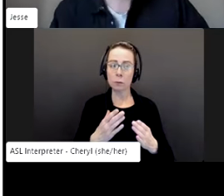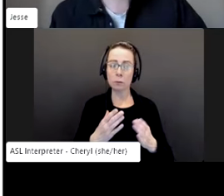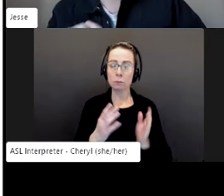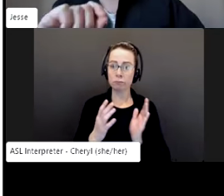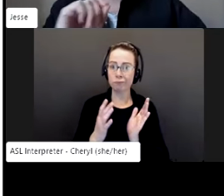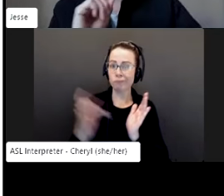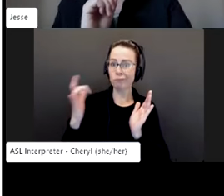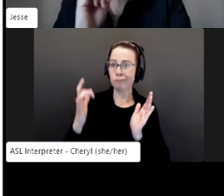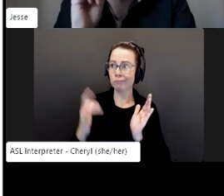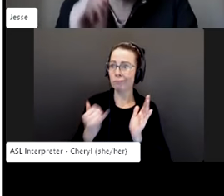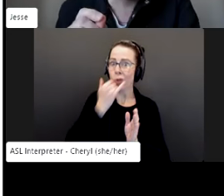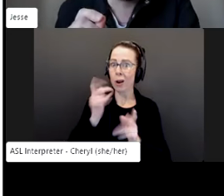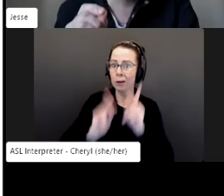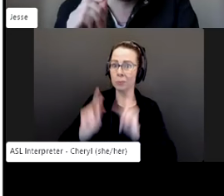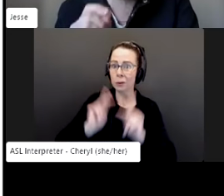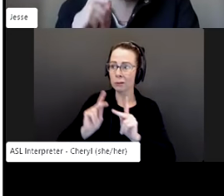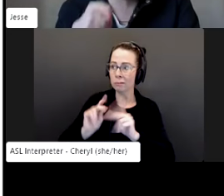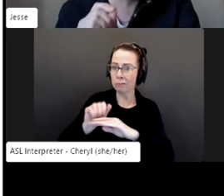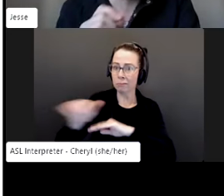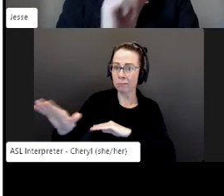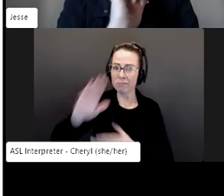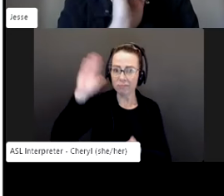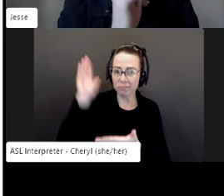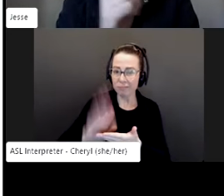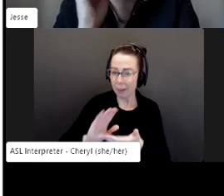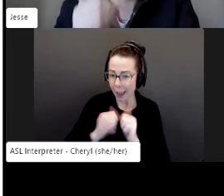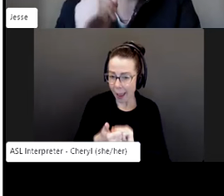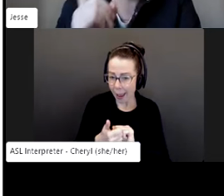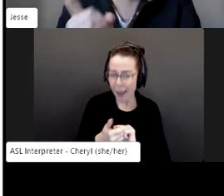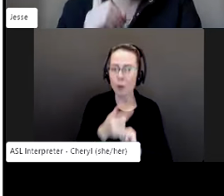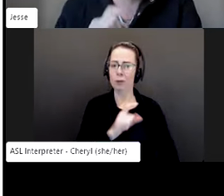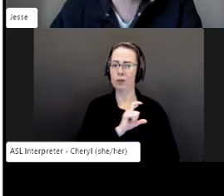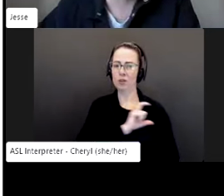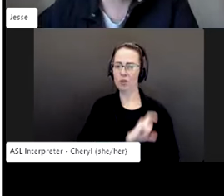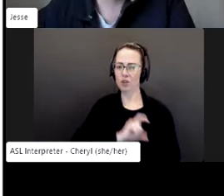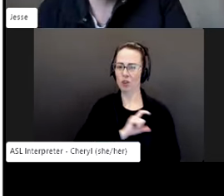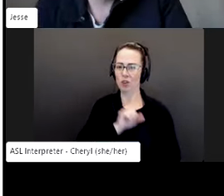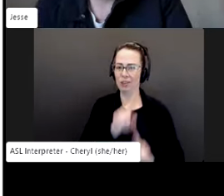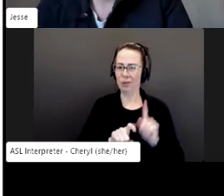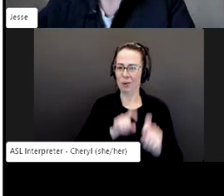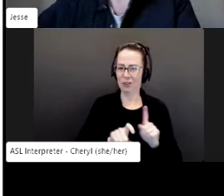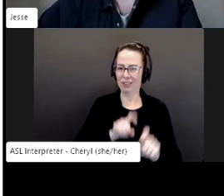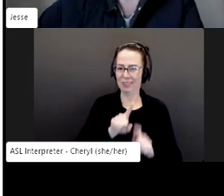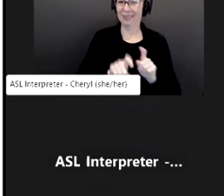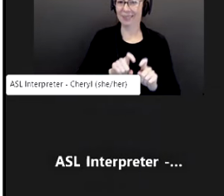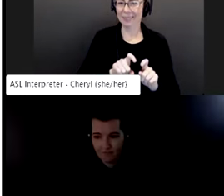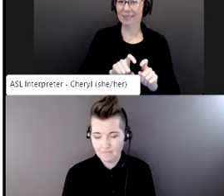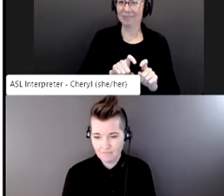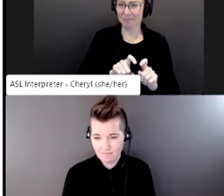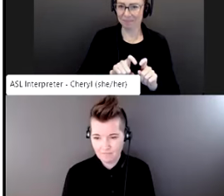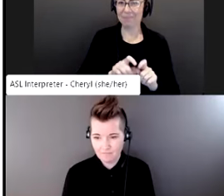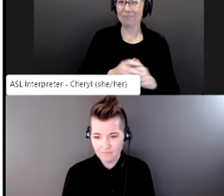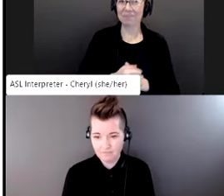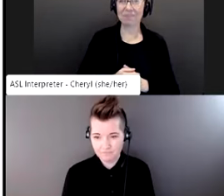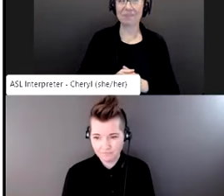A security question is something that your contact will have to answer correctly to deposit the money that you're sending. So you want to make sure that you